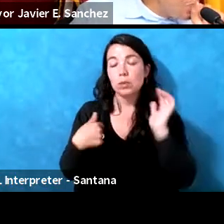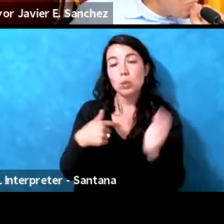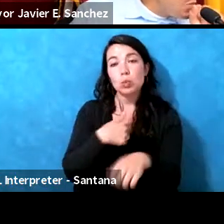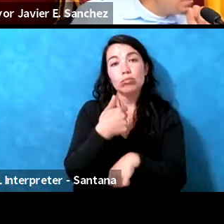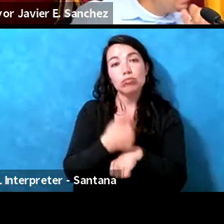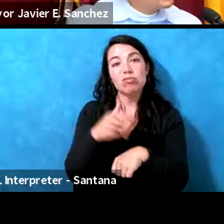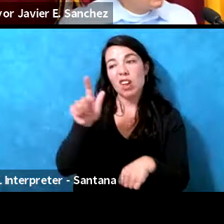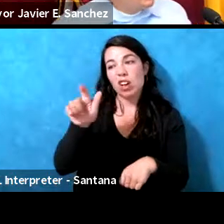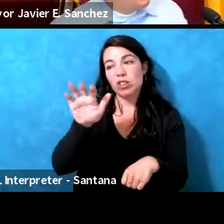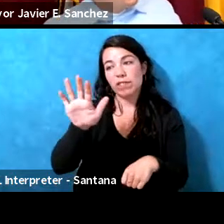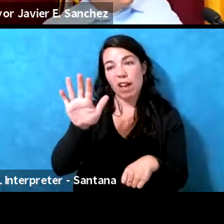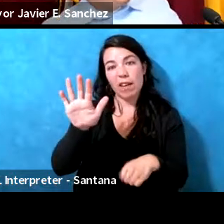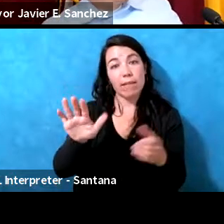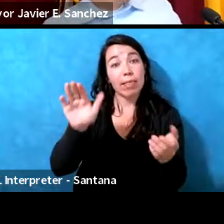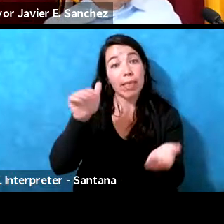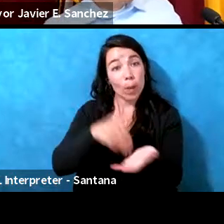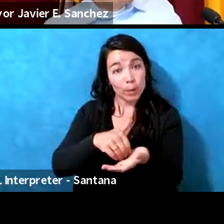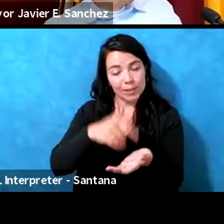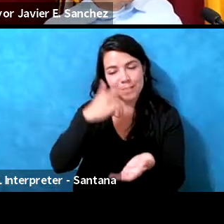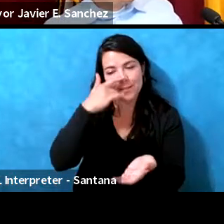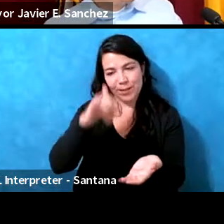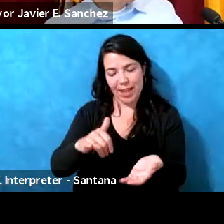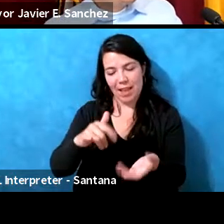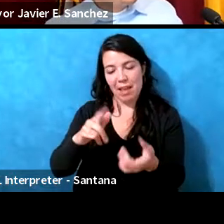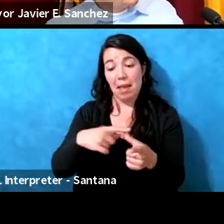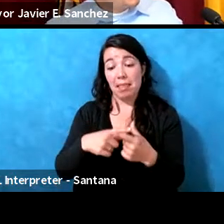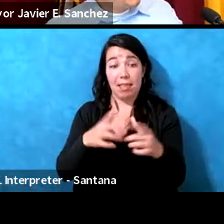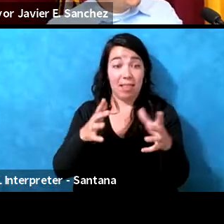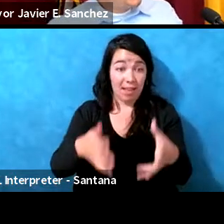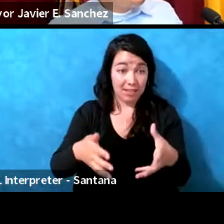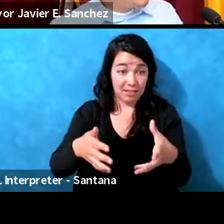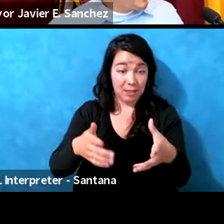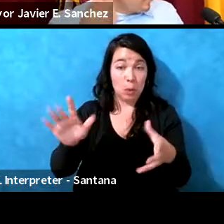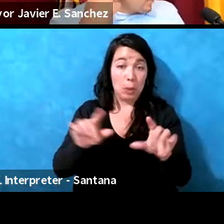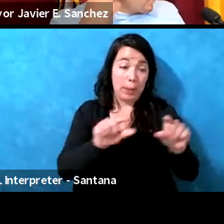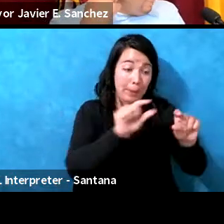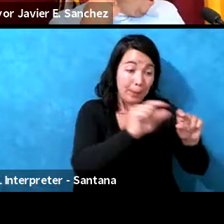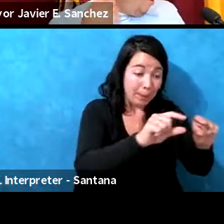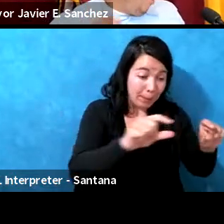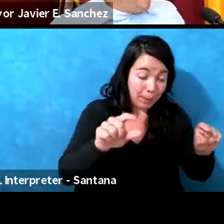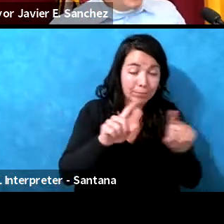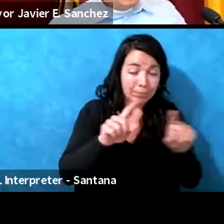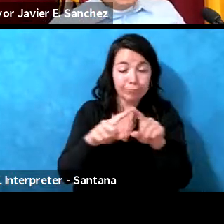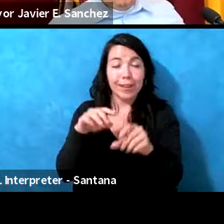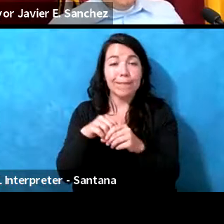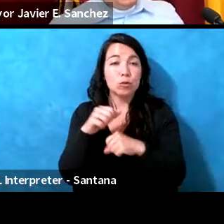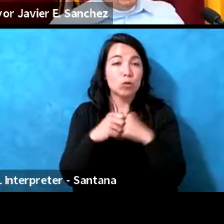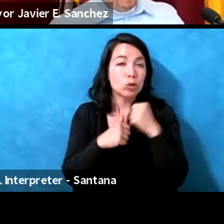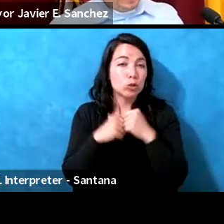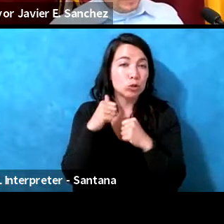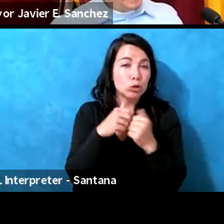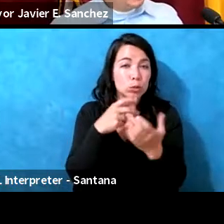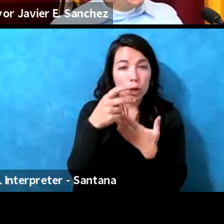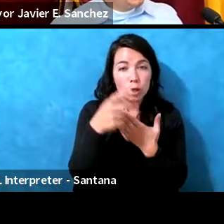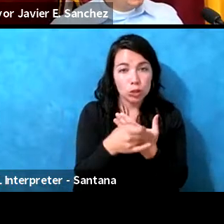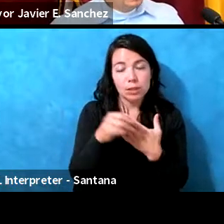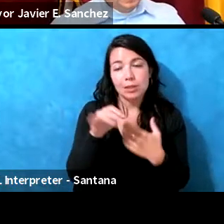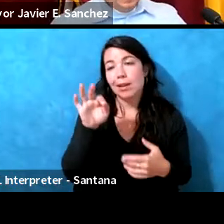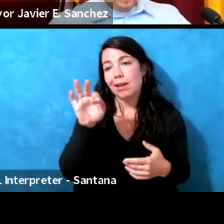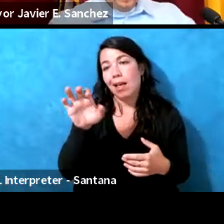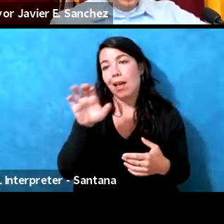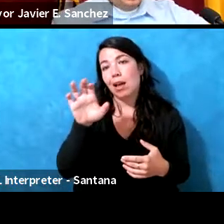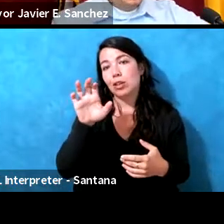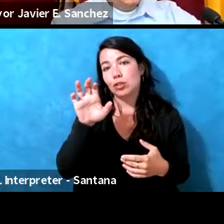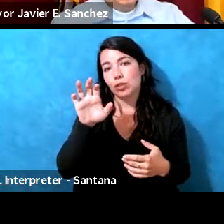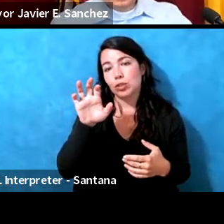for that. And then the rest of that, we kind of threw into the infrastructure projects as a holding spot. So $902,887